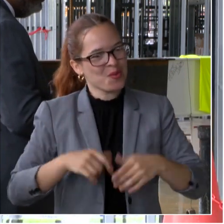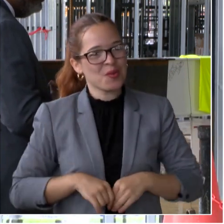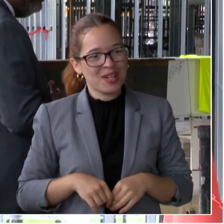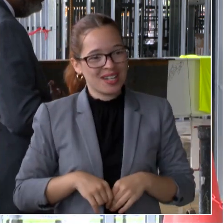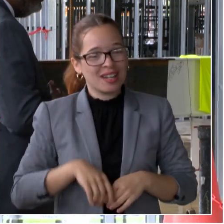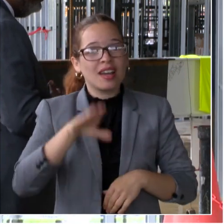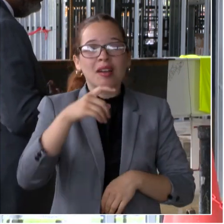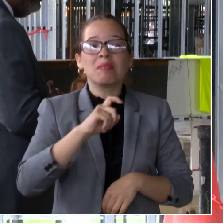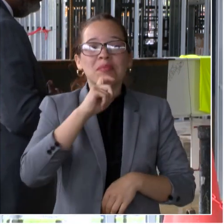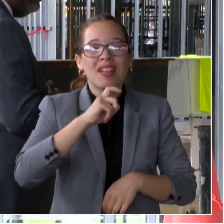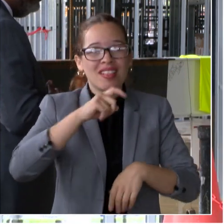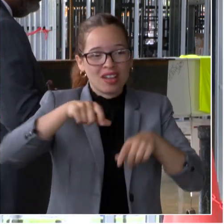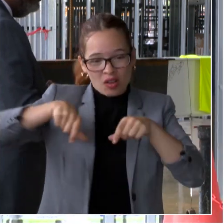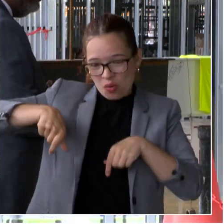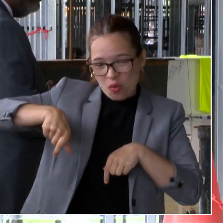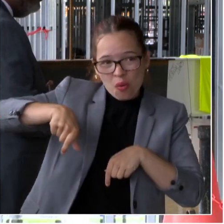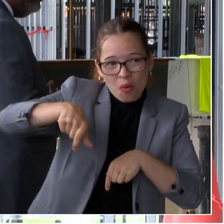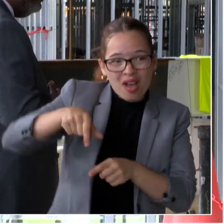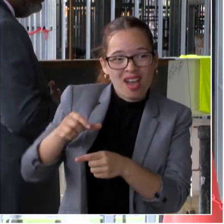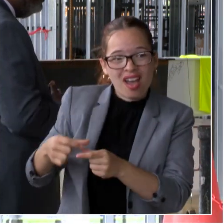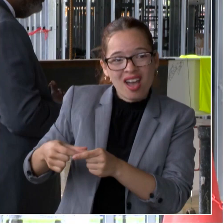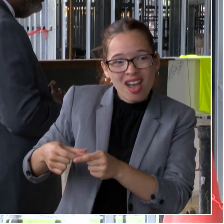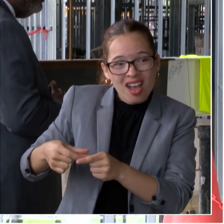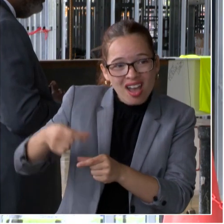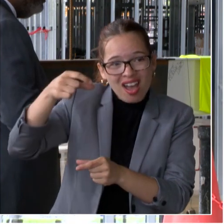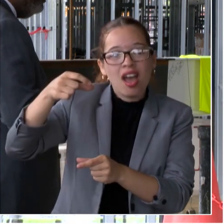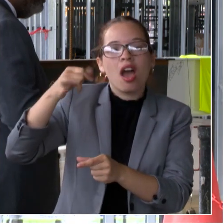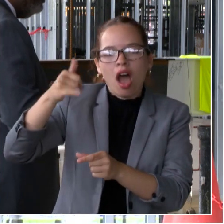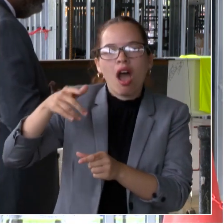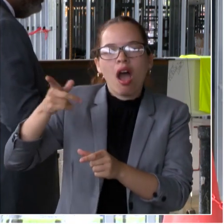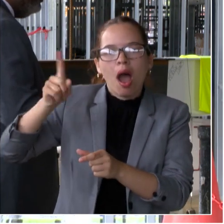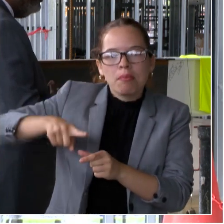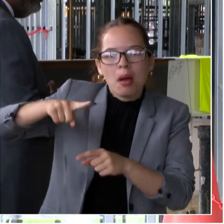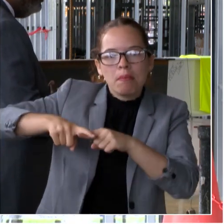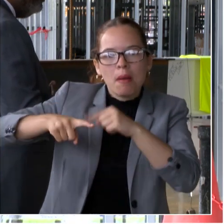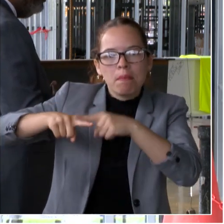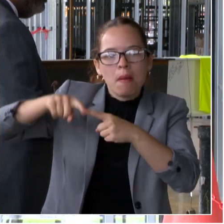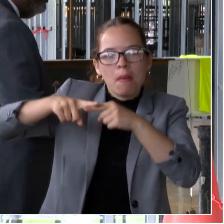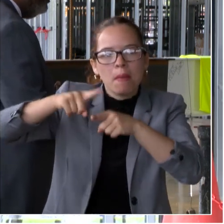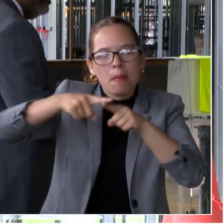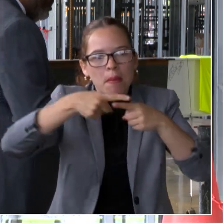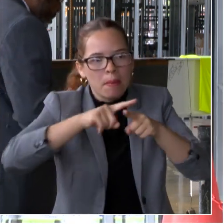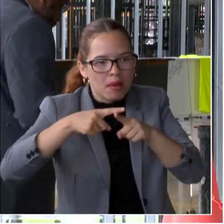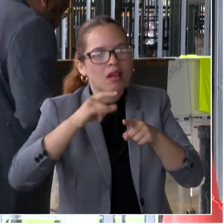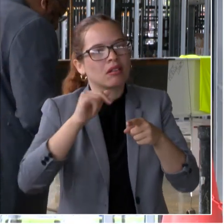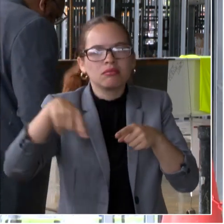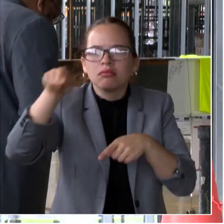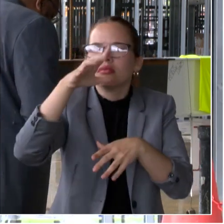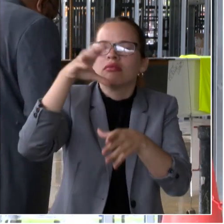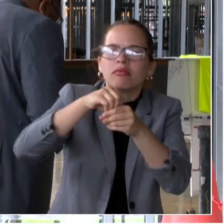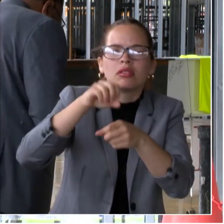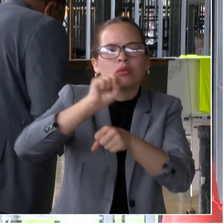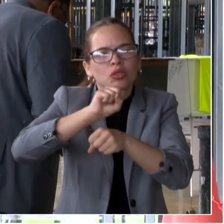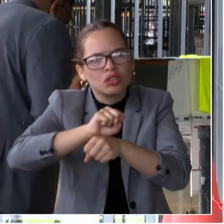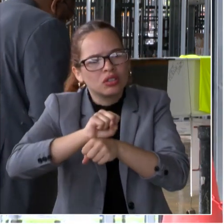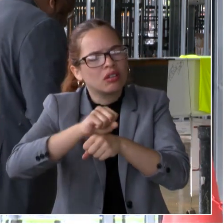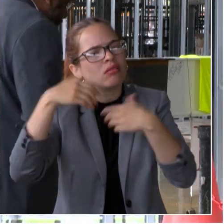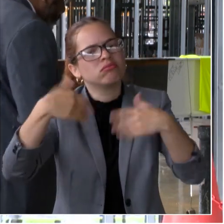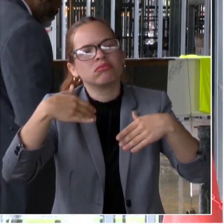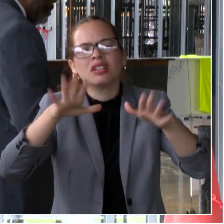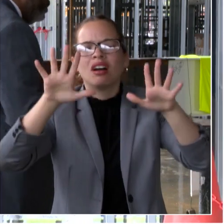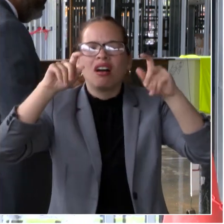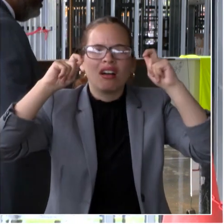so many that you heard from today, but also that are standing here before me. As the last beam goes up, we